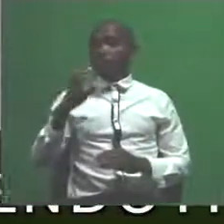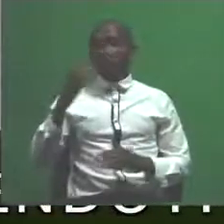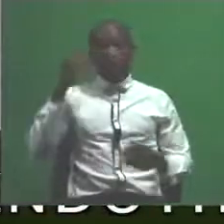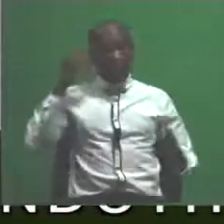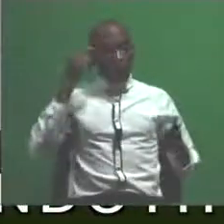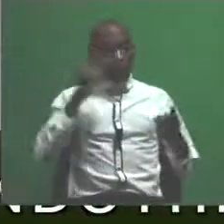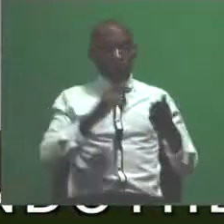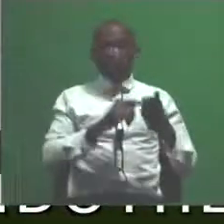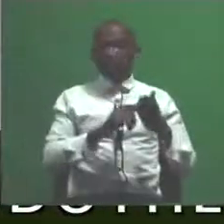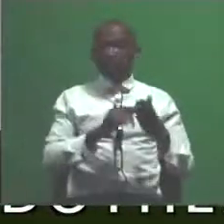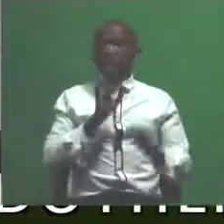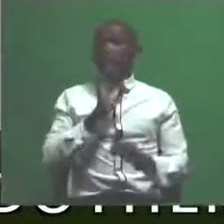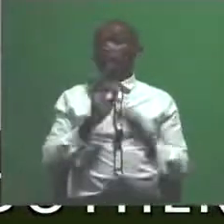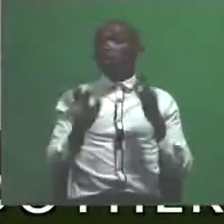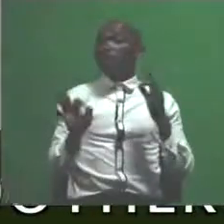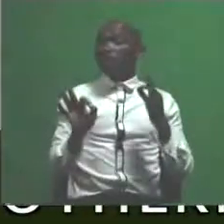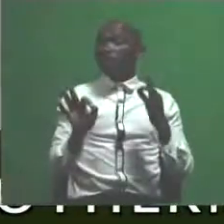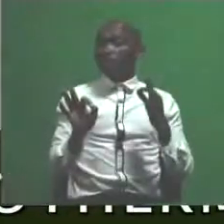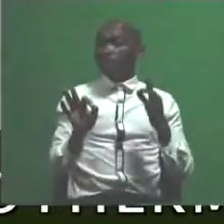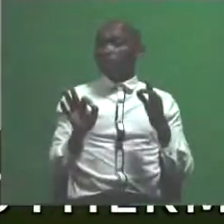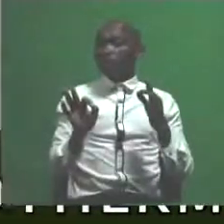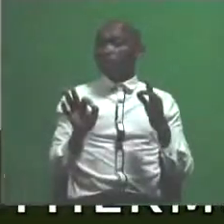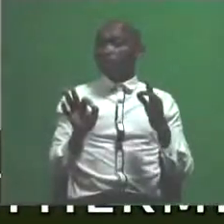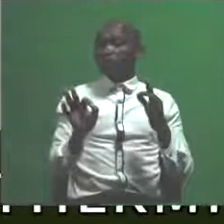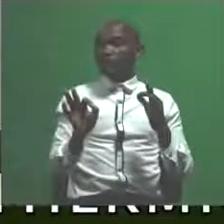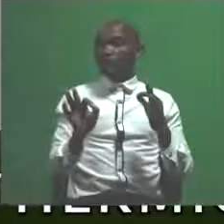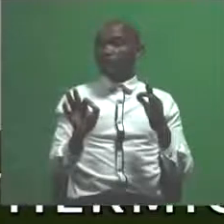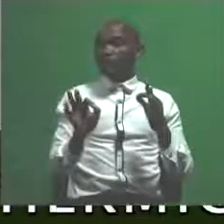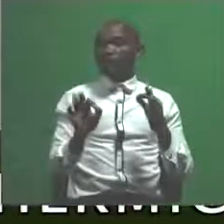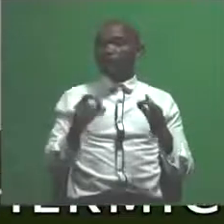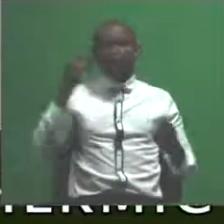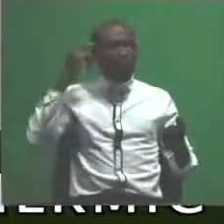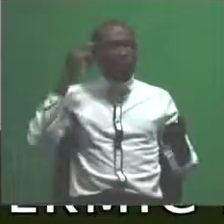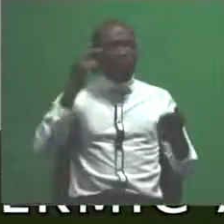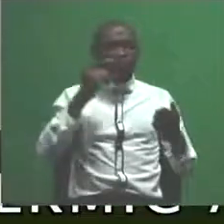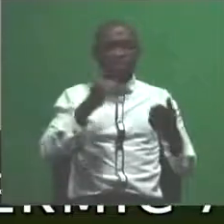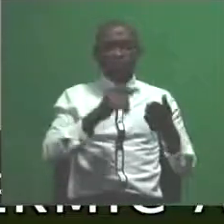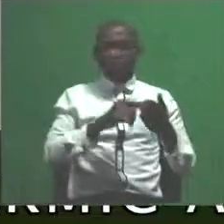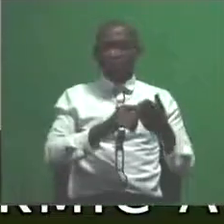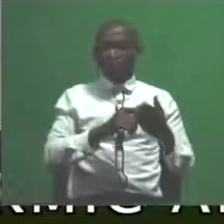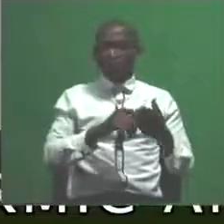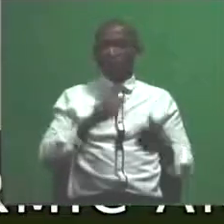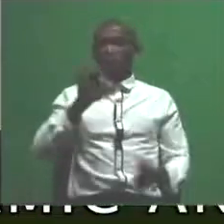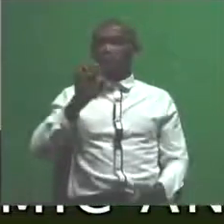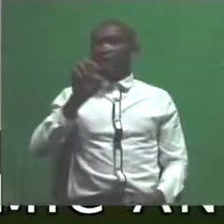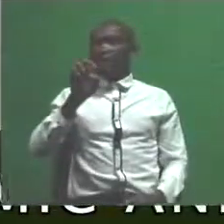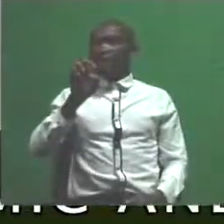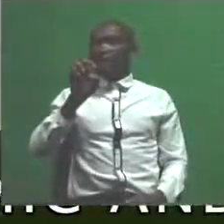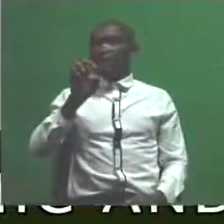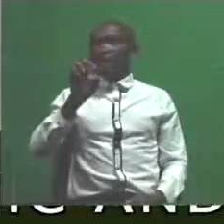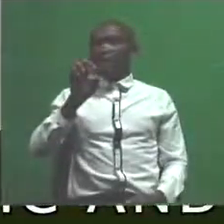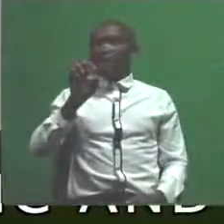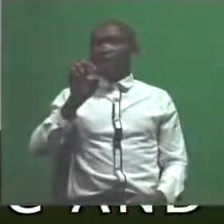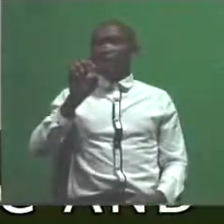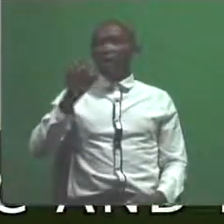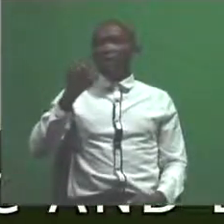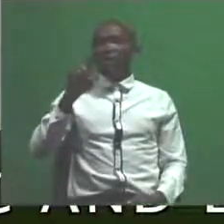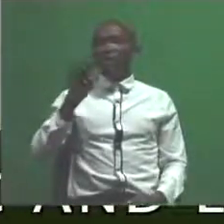try to tell me what is an endothermic reaction?